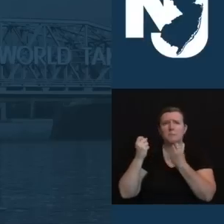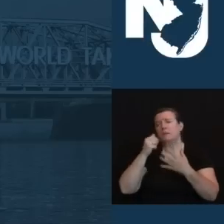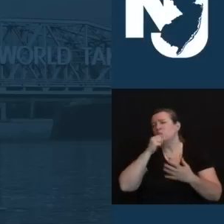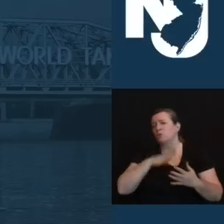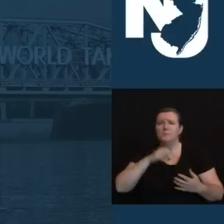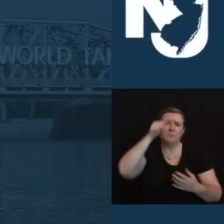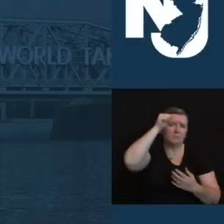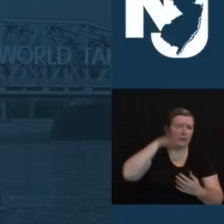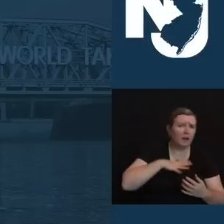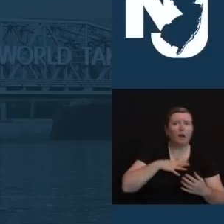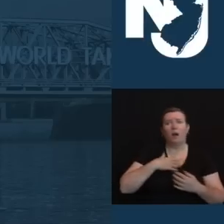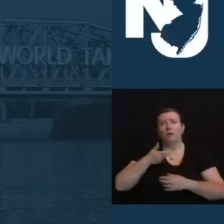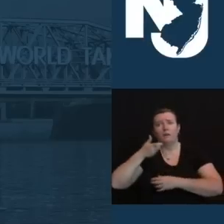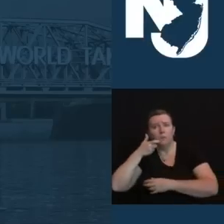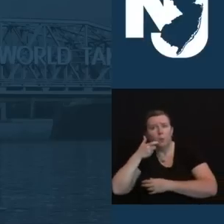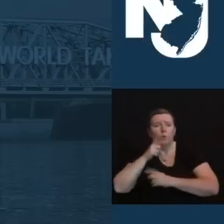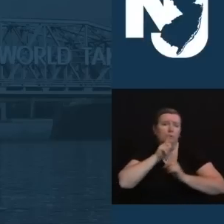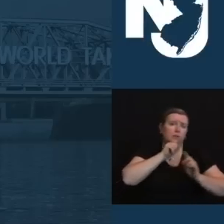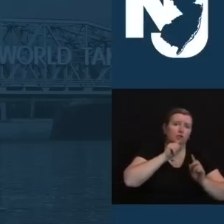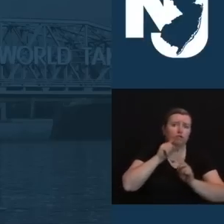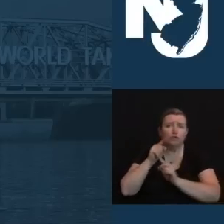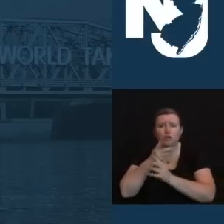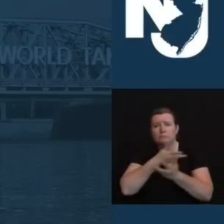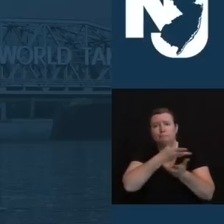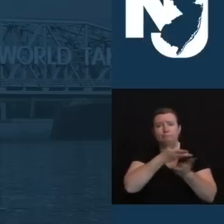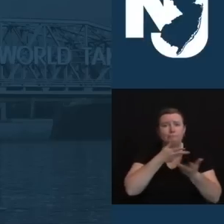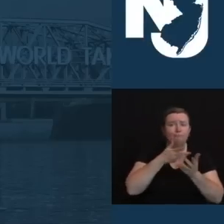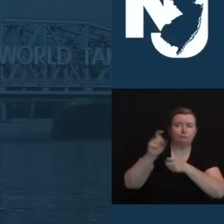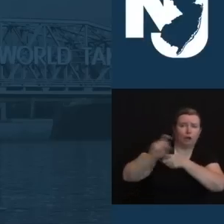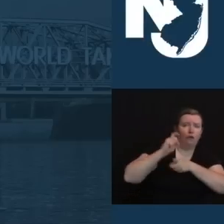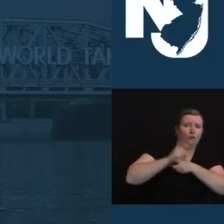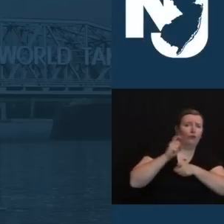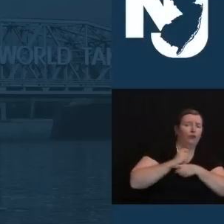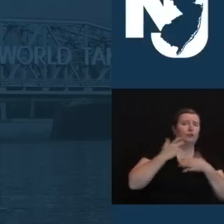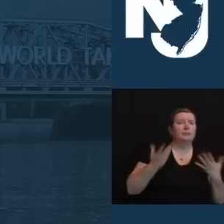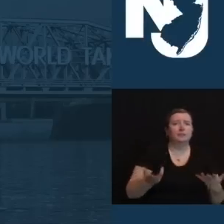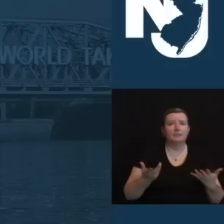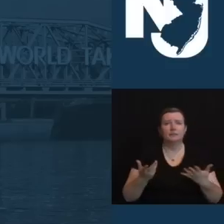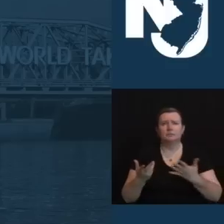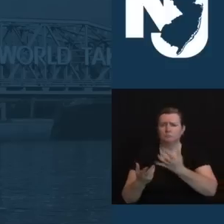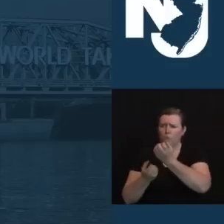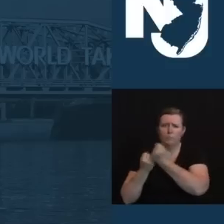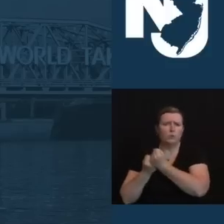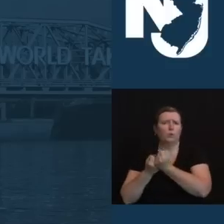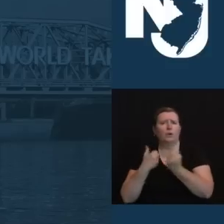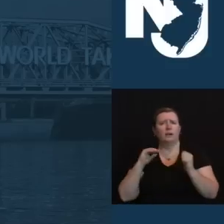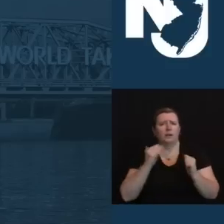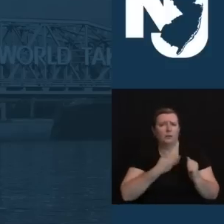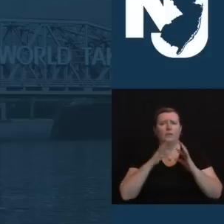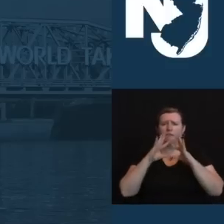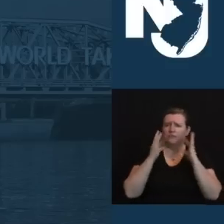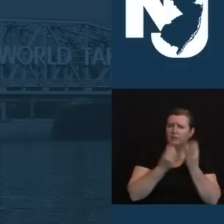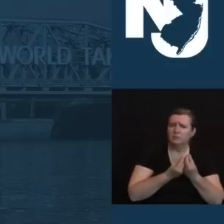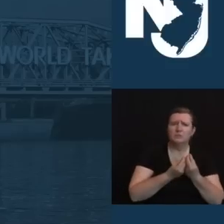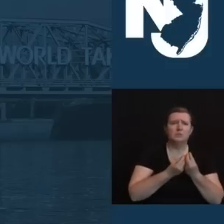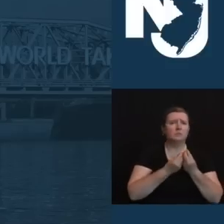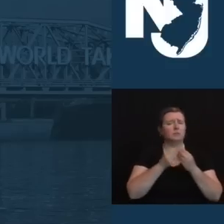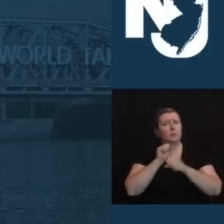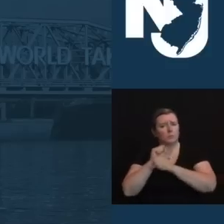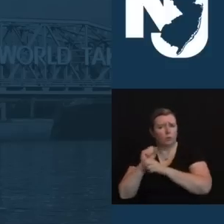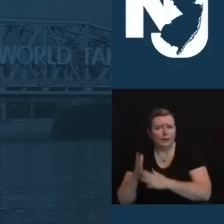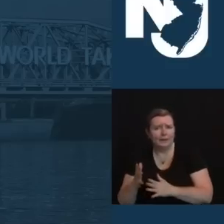to get answers, for everything they are doing to support our deserving workers and their families in this time